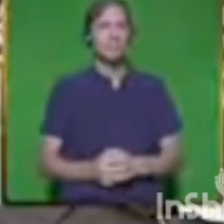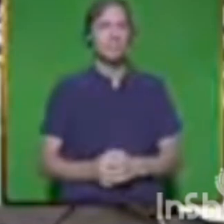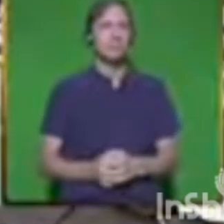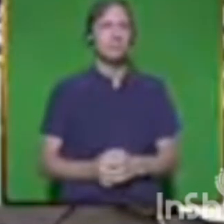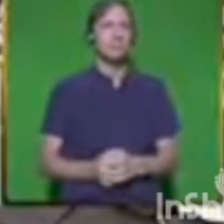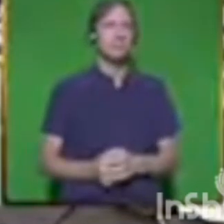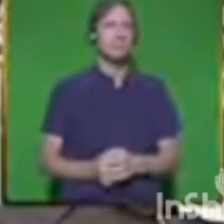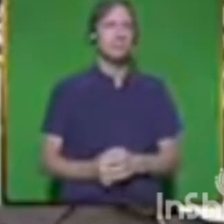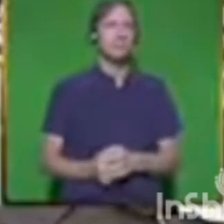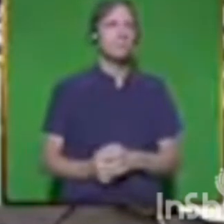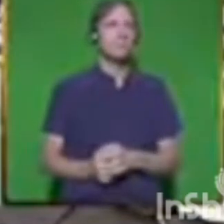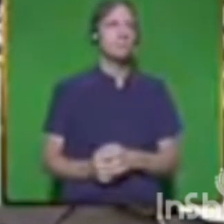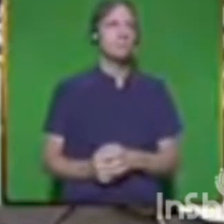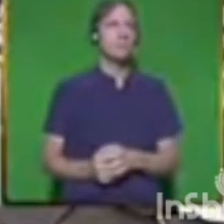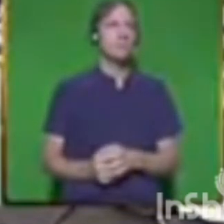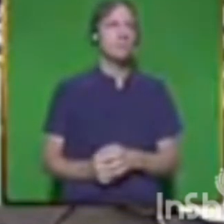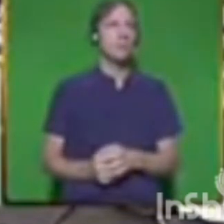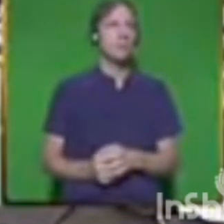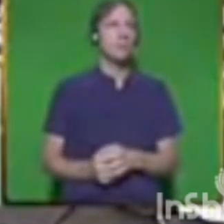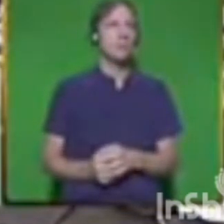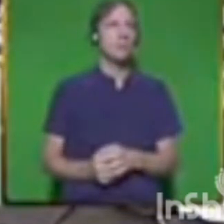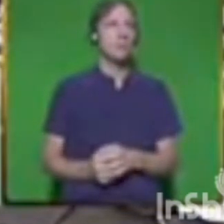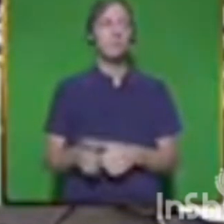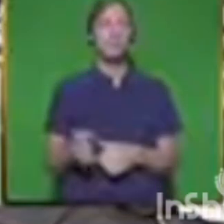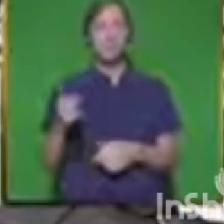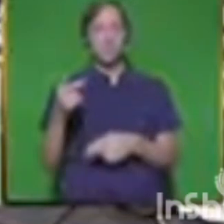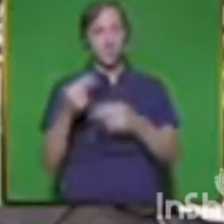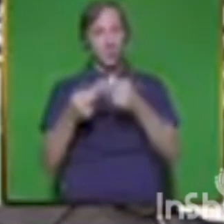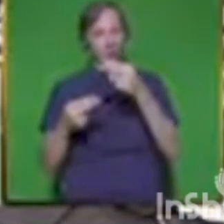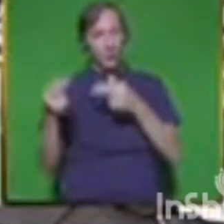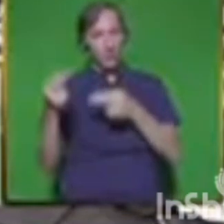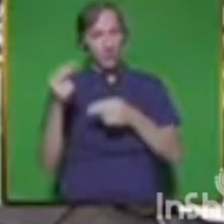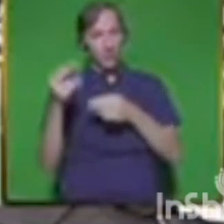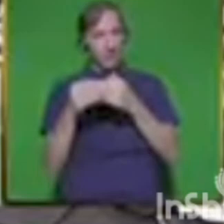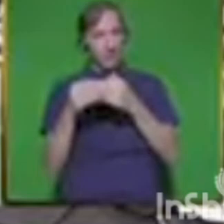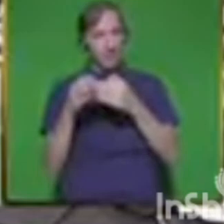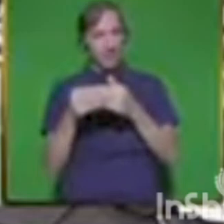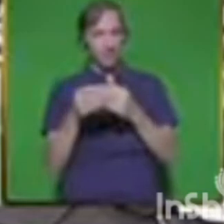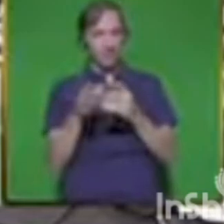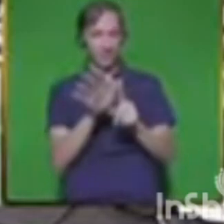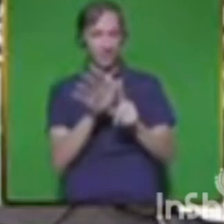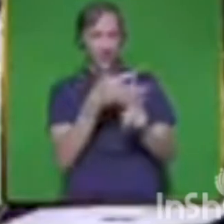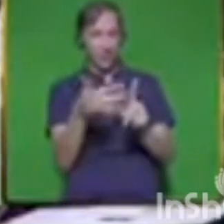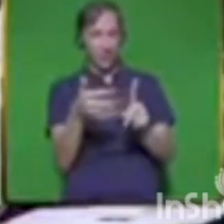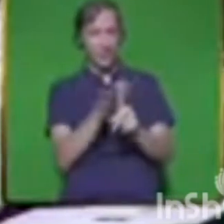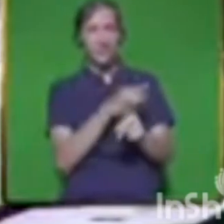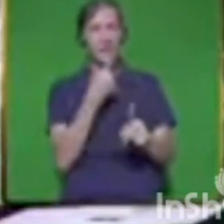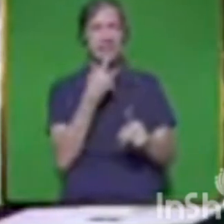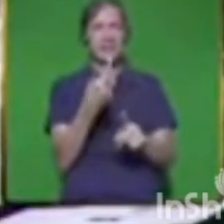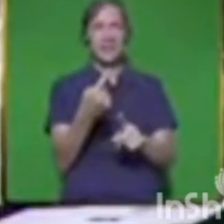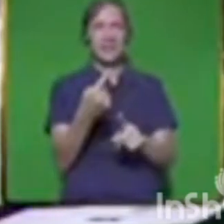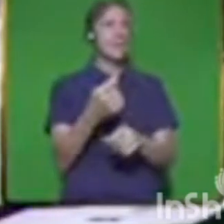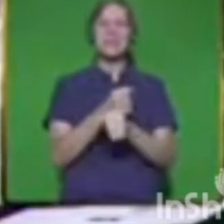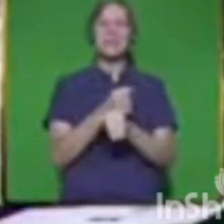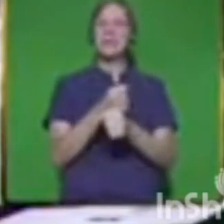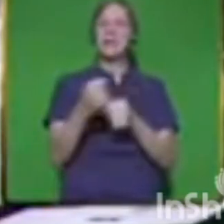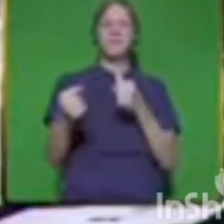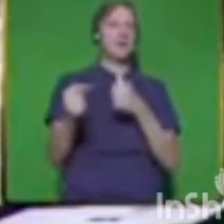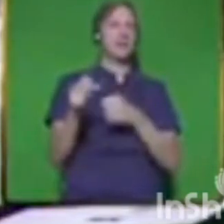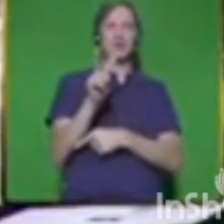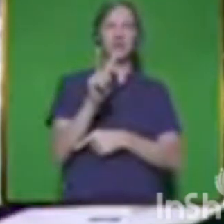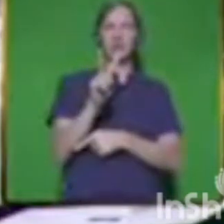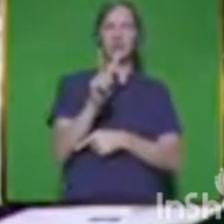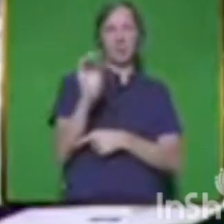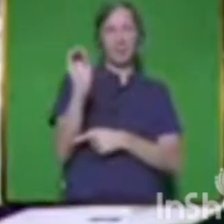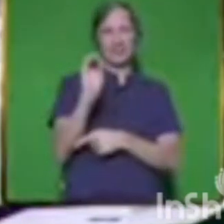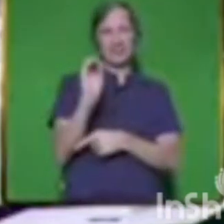Thank you, Speaker. The honourable member is misleading the House. There was never a 2%. It's always been a